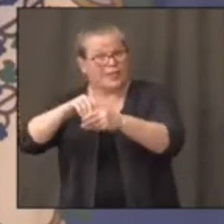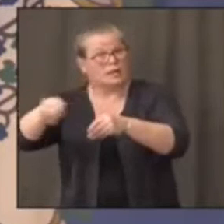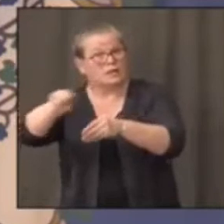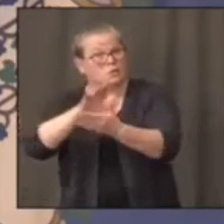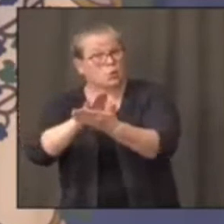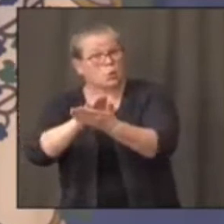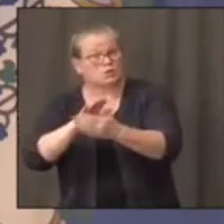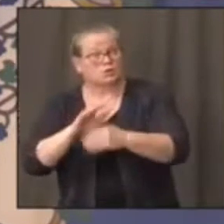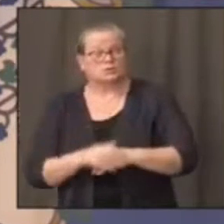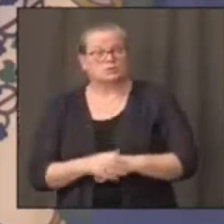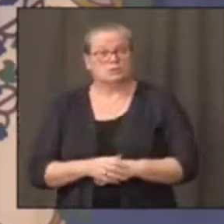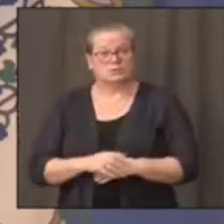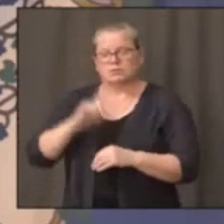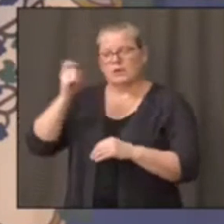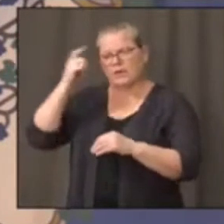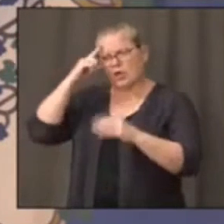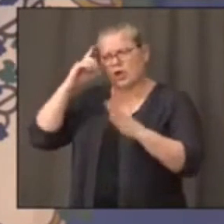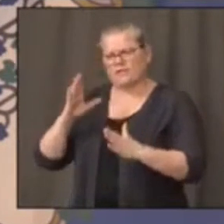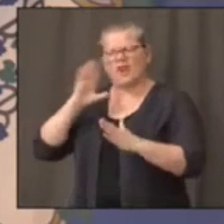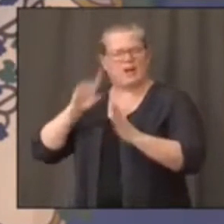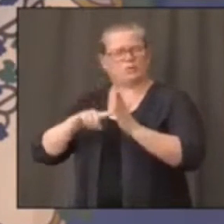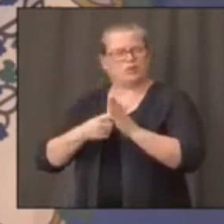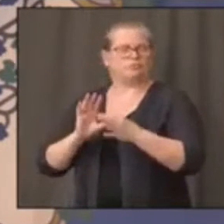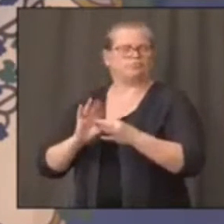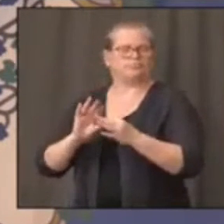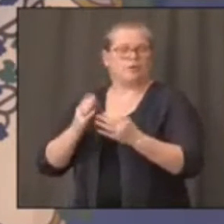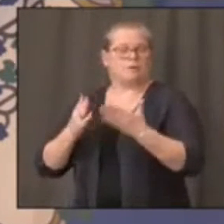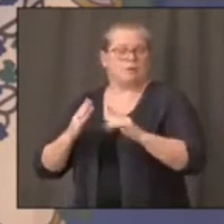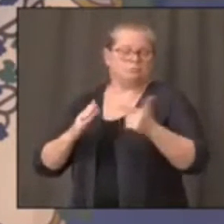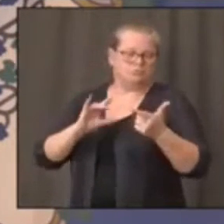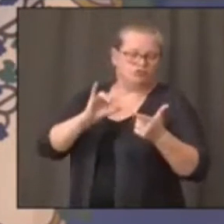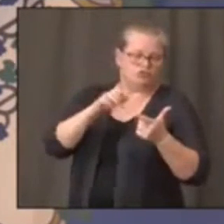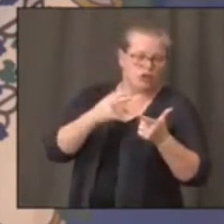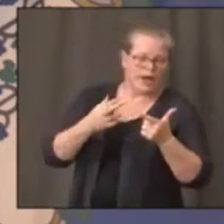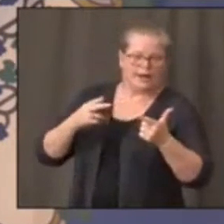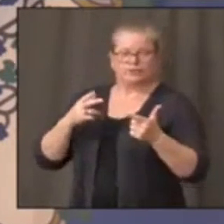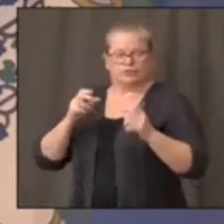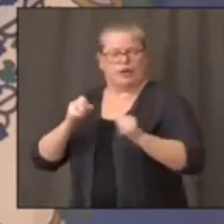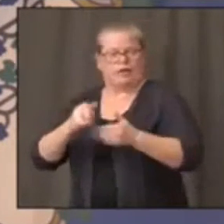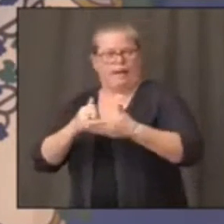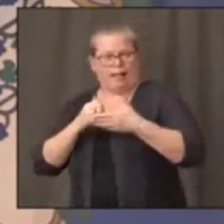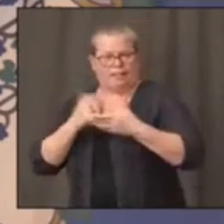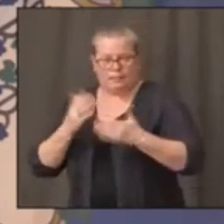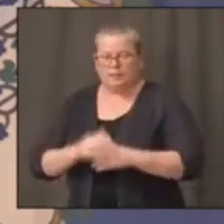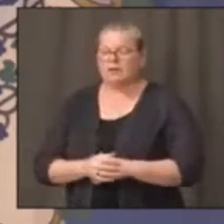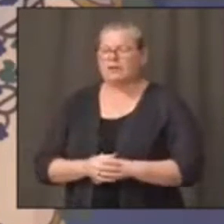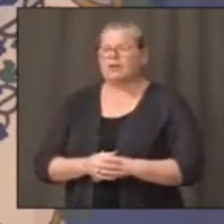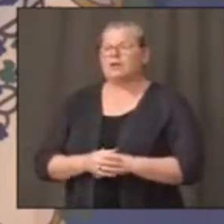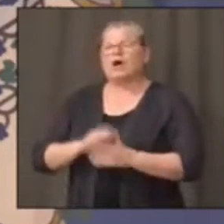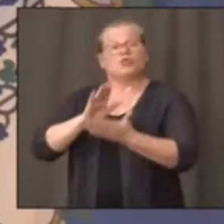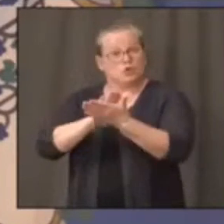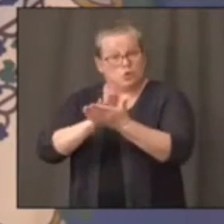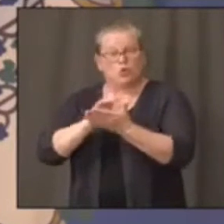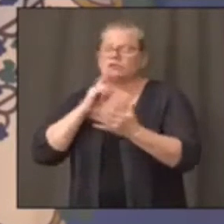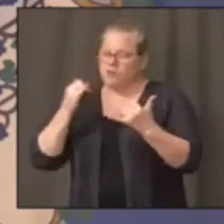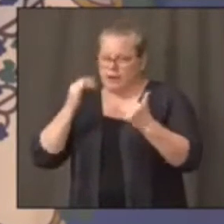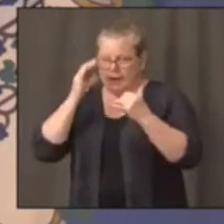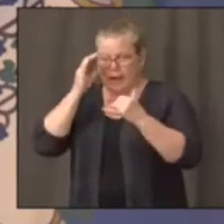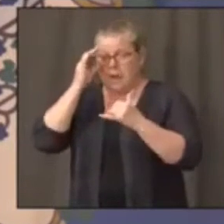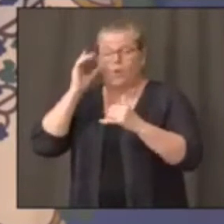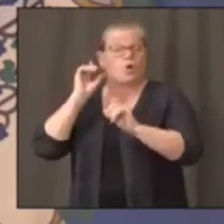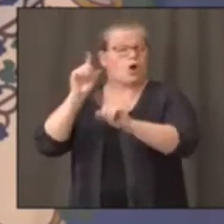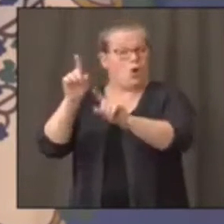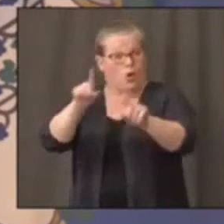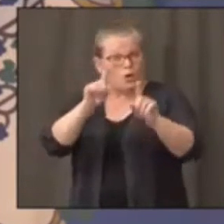and we are out there doing an analysis of all the schools right now, seeing the nature of their airflow and what type of filters we might be